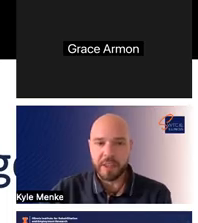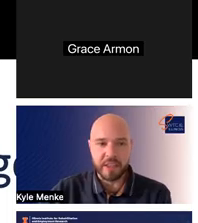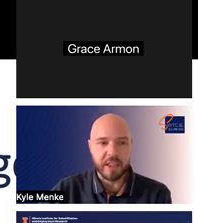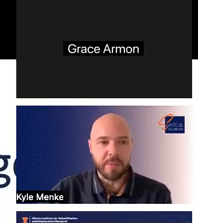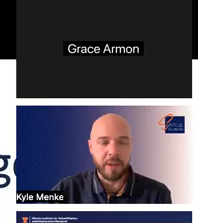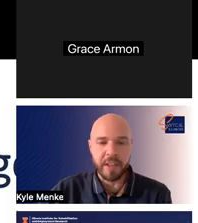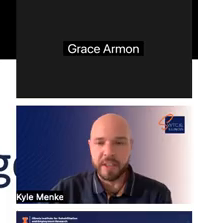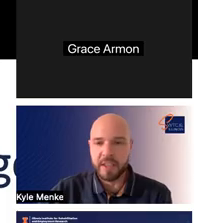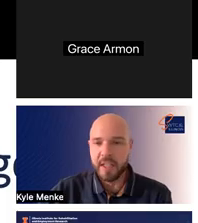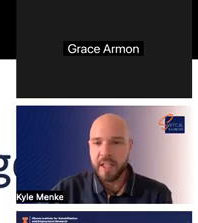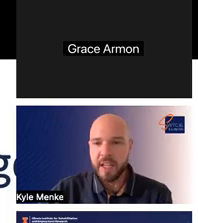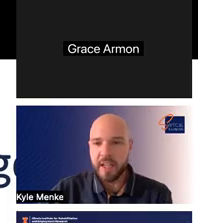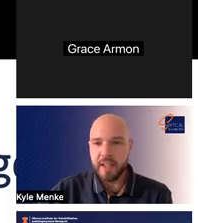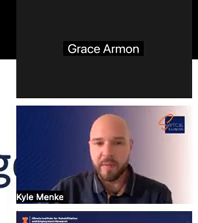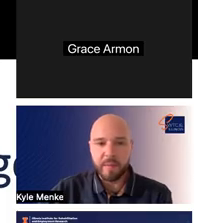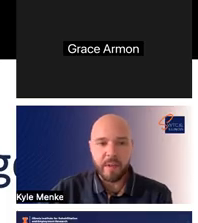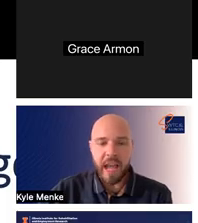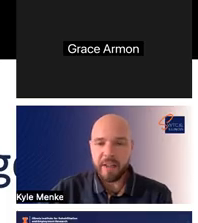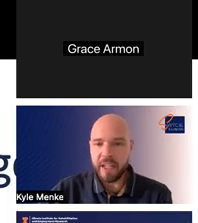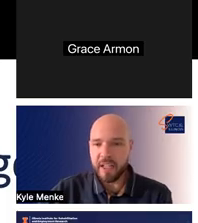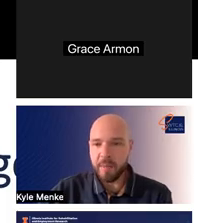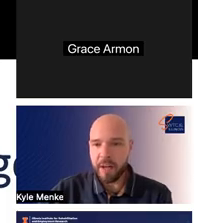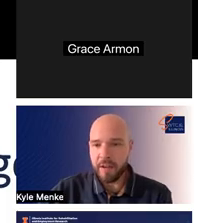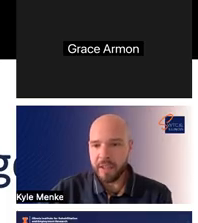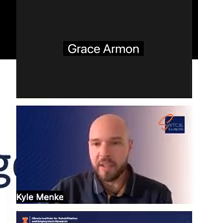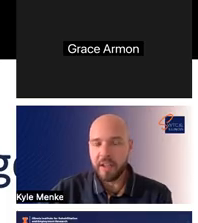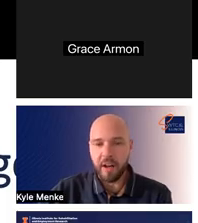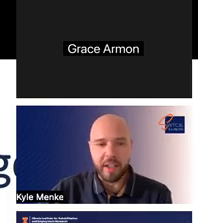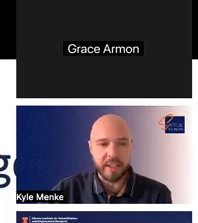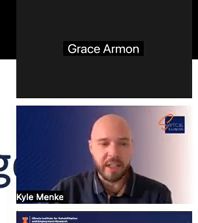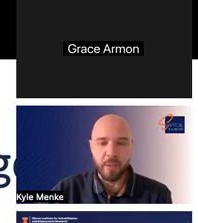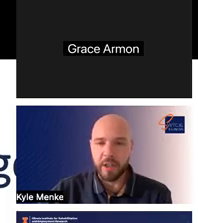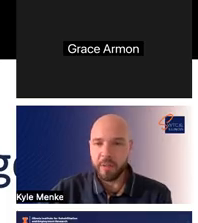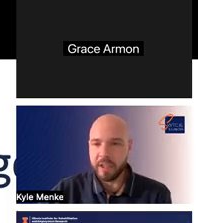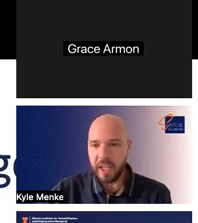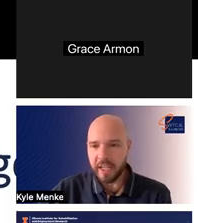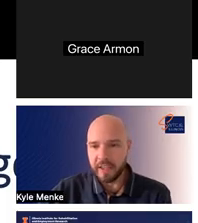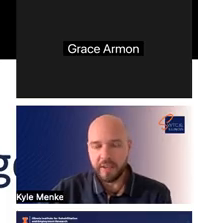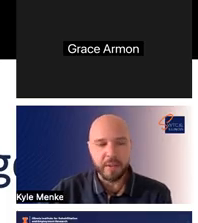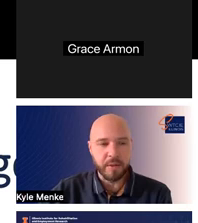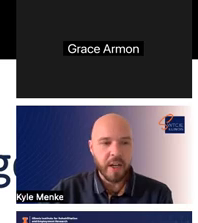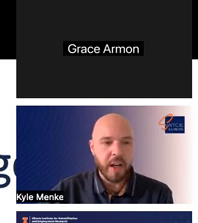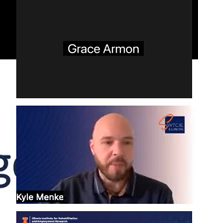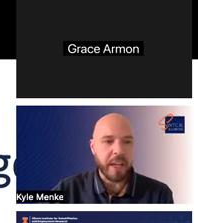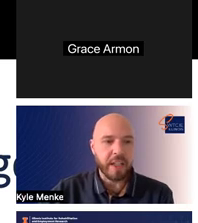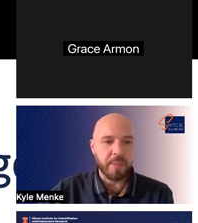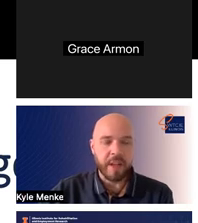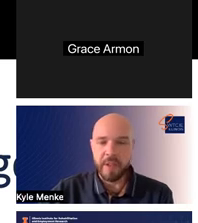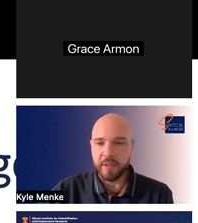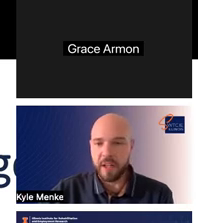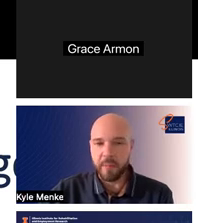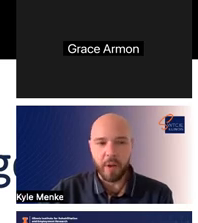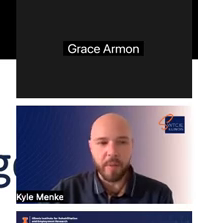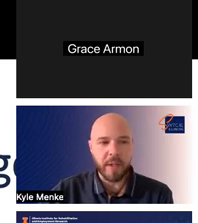employment specialists experience, and navigating parents, guardians, and working with clients to obtain